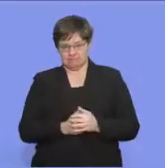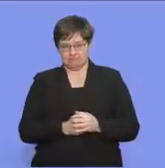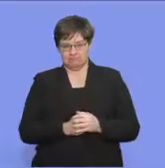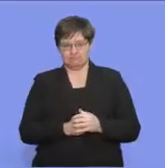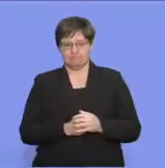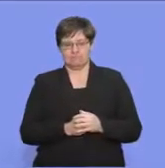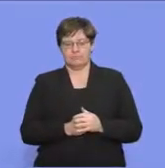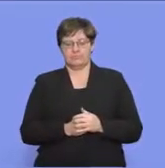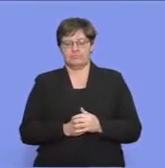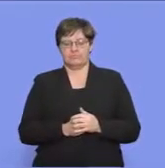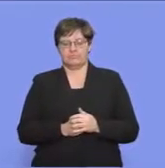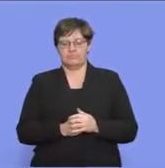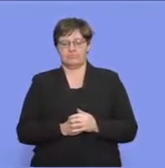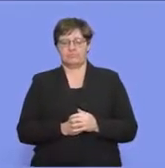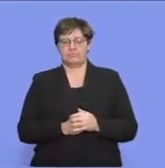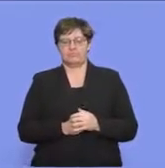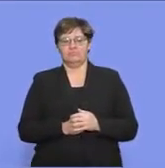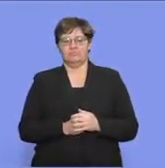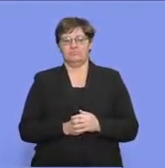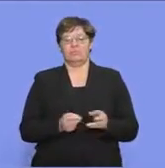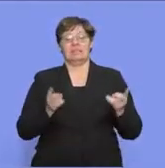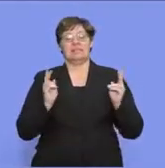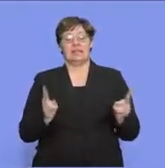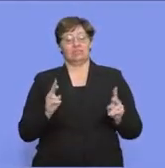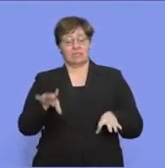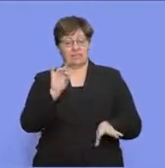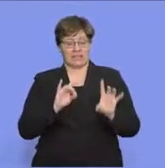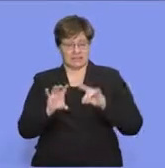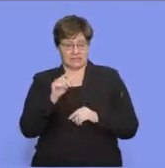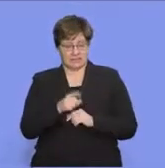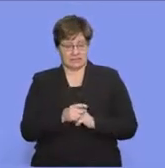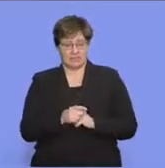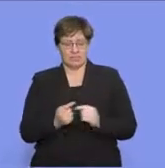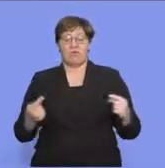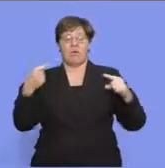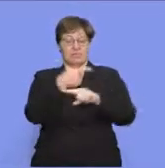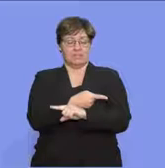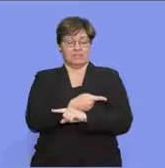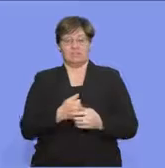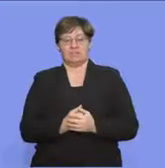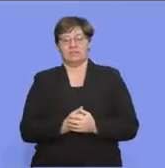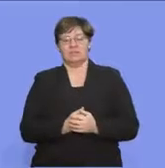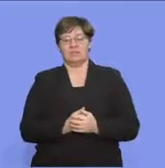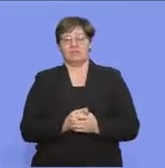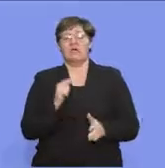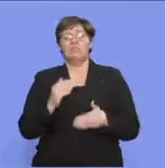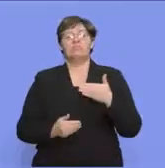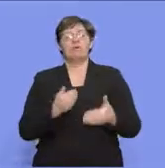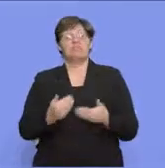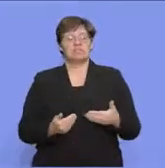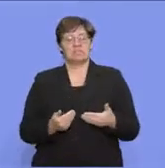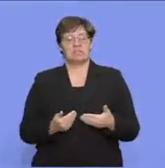Okay. Right, then natural selection, which is now the opposite, is the process